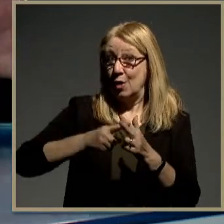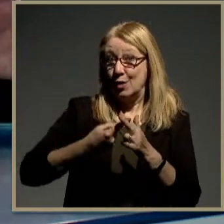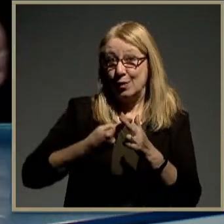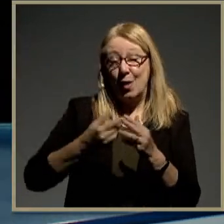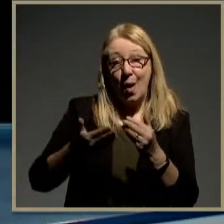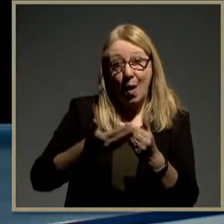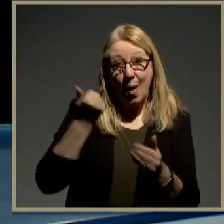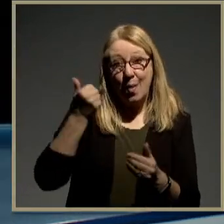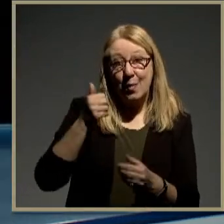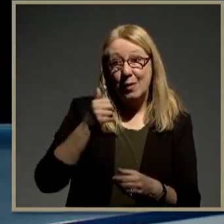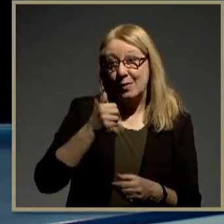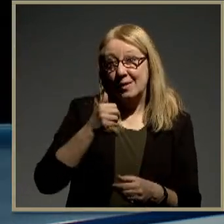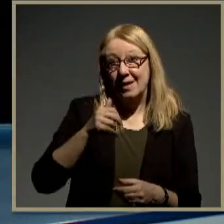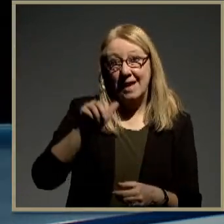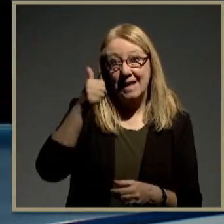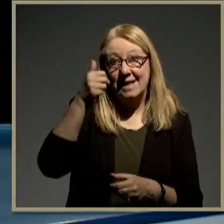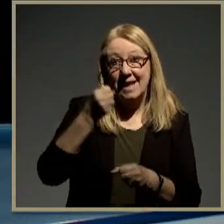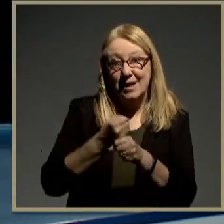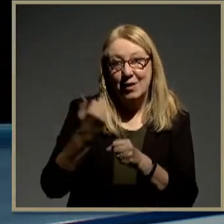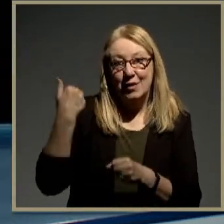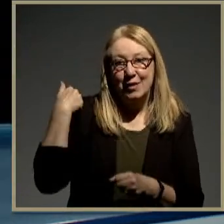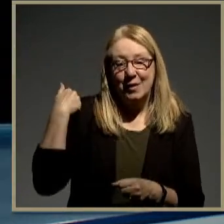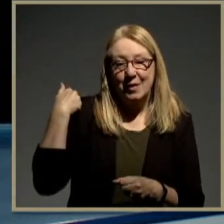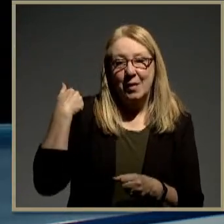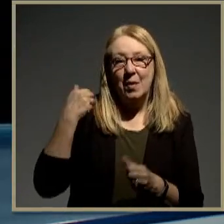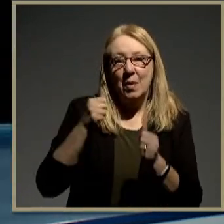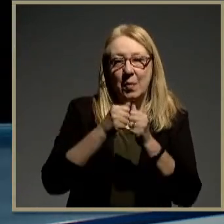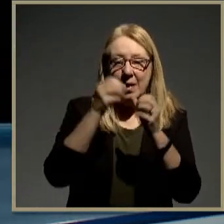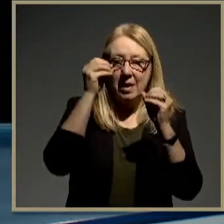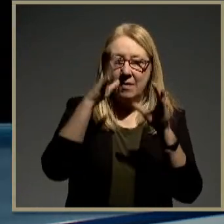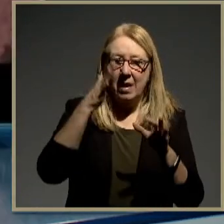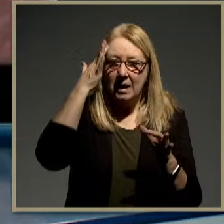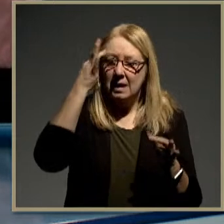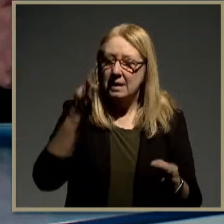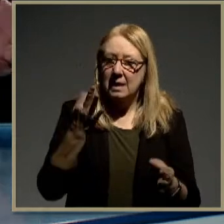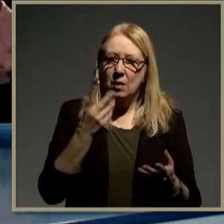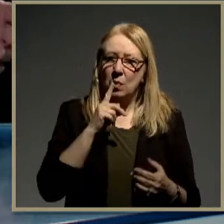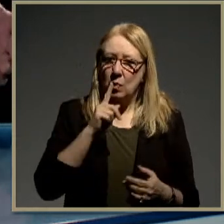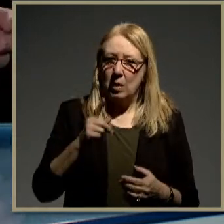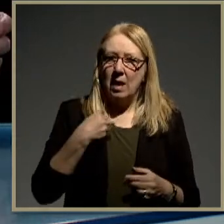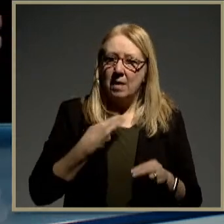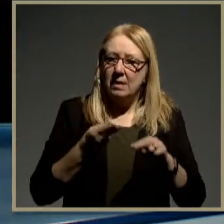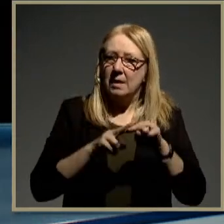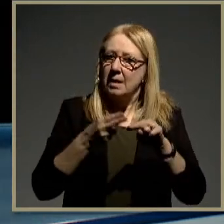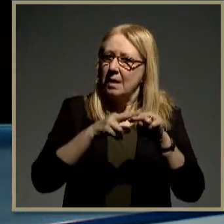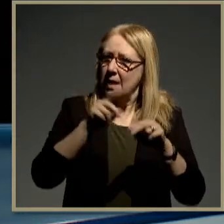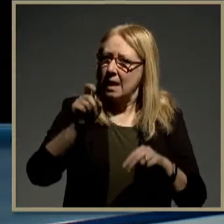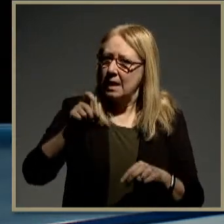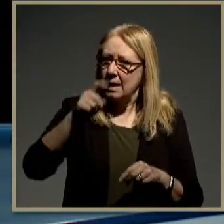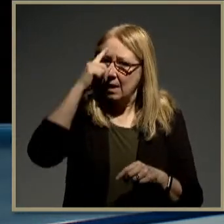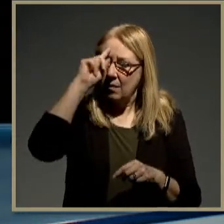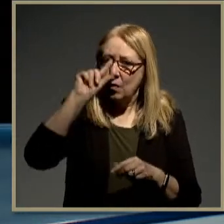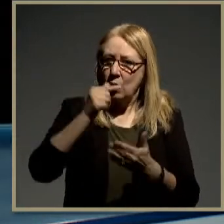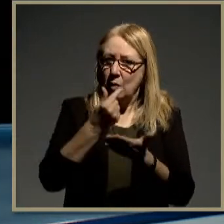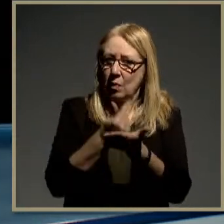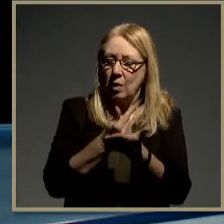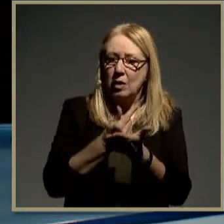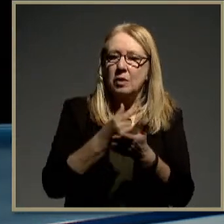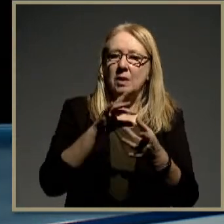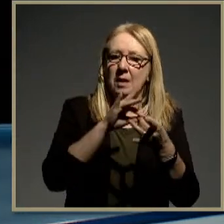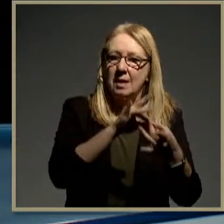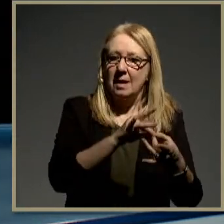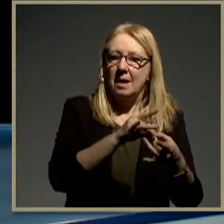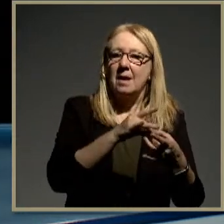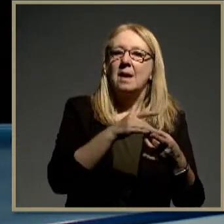almost a decade ago when the UCCS faculty determined there was an increasing need for graduates in health science